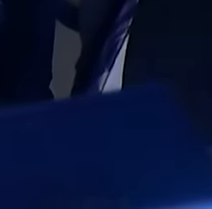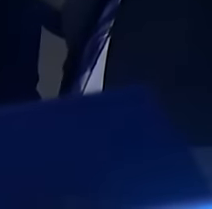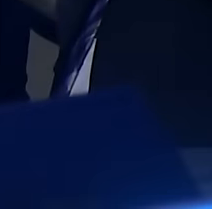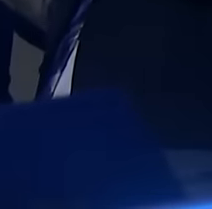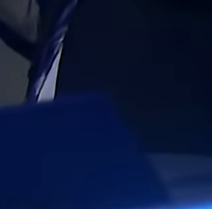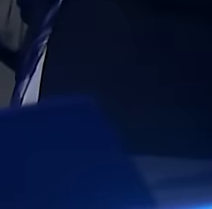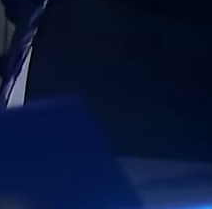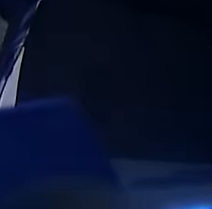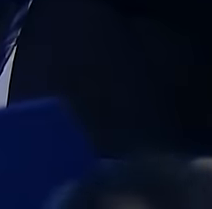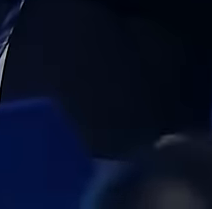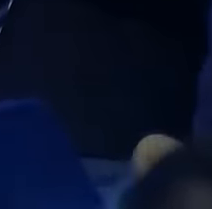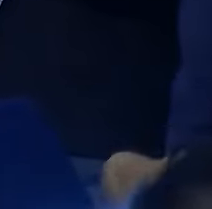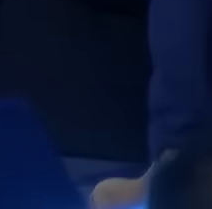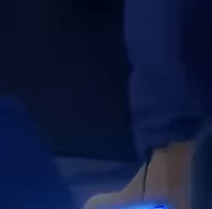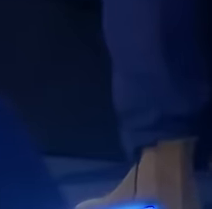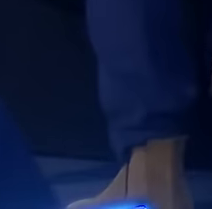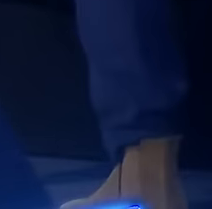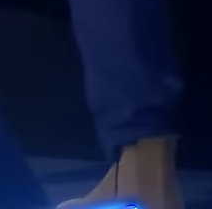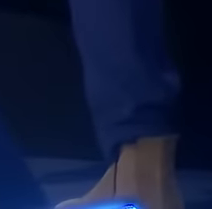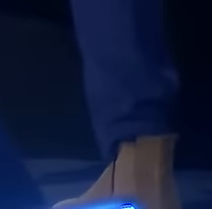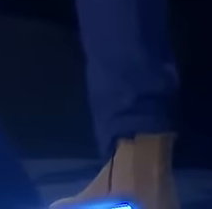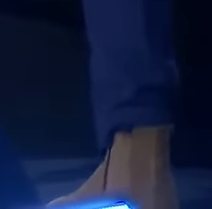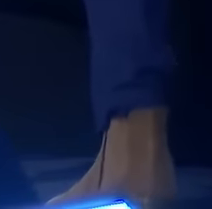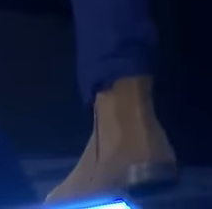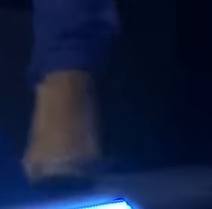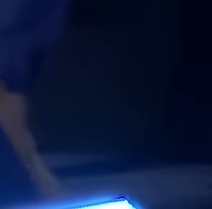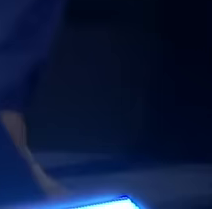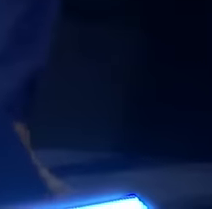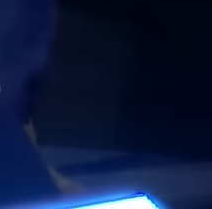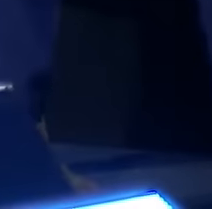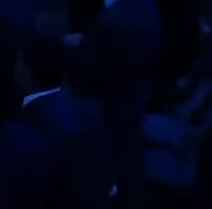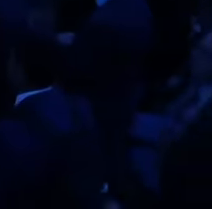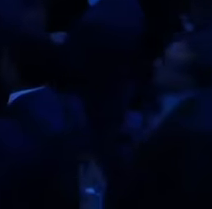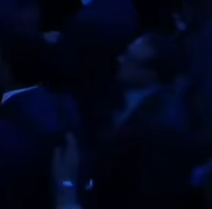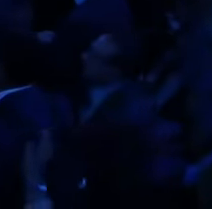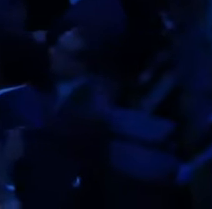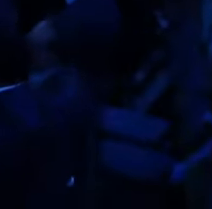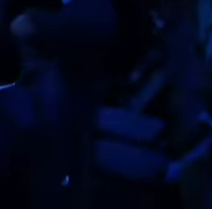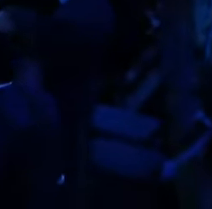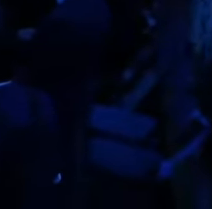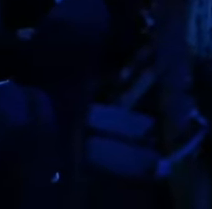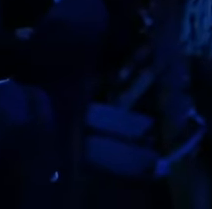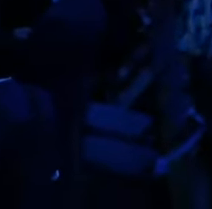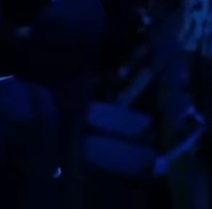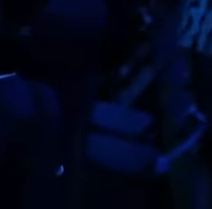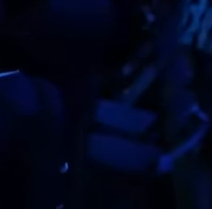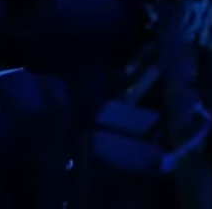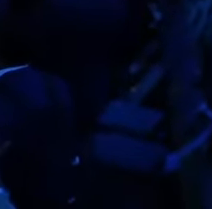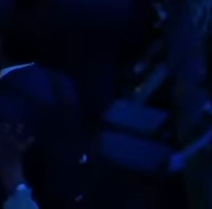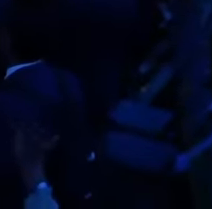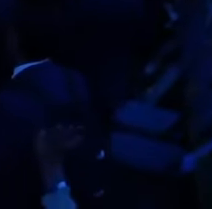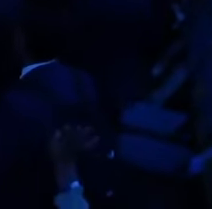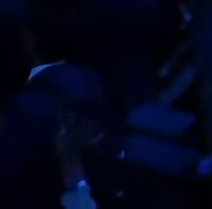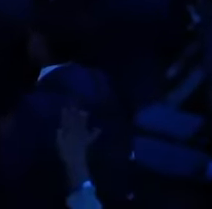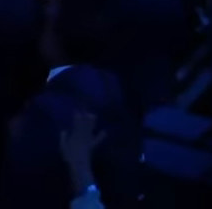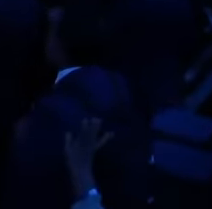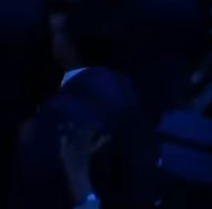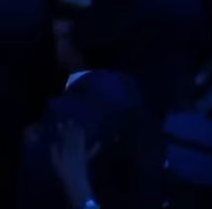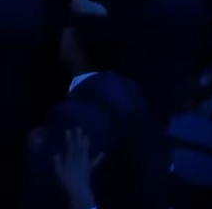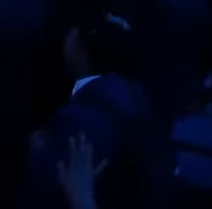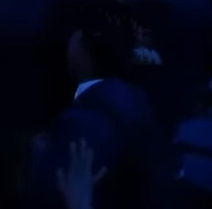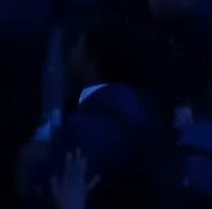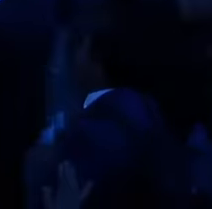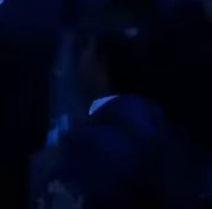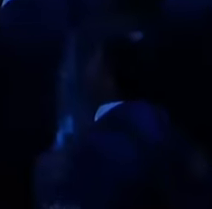horseback. Estos son sus hombres a caballo. Come on now, servants of the Most High. Vamos, siervos de Dios. Can we glorify the